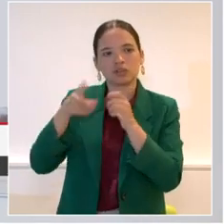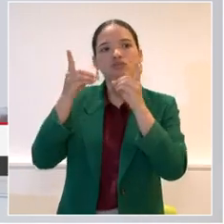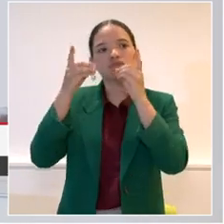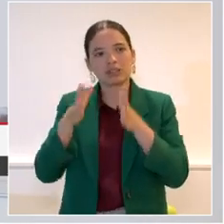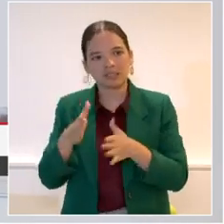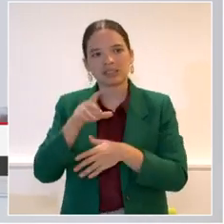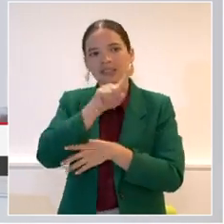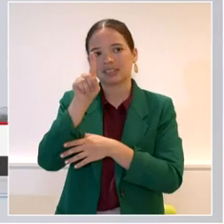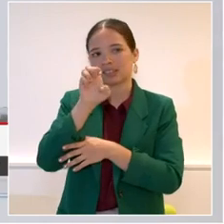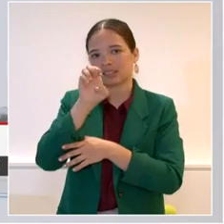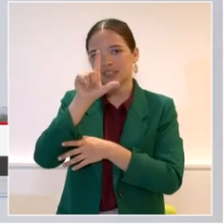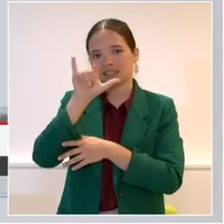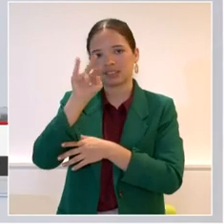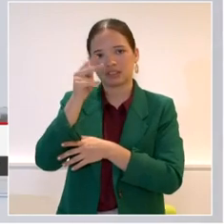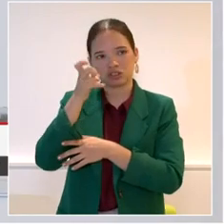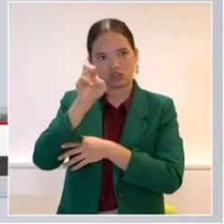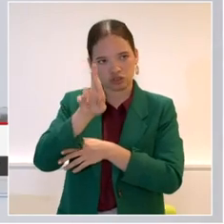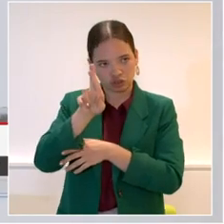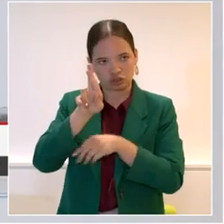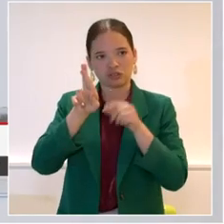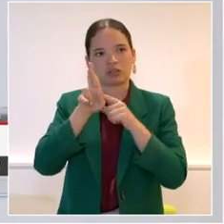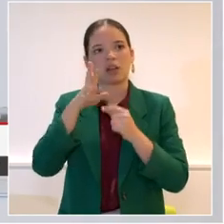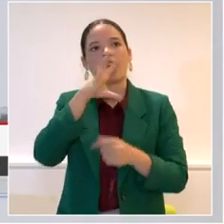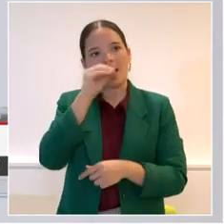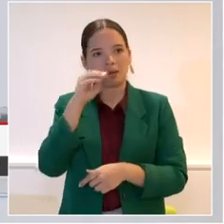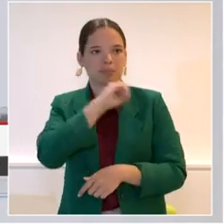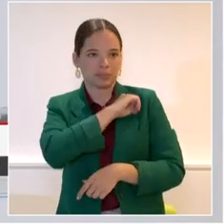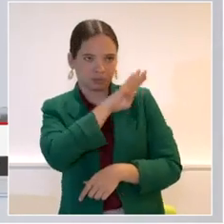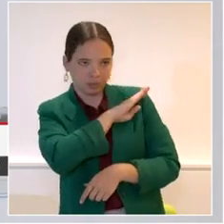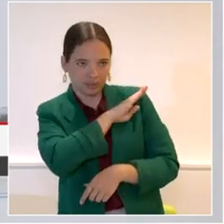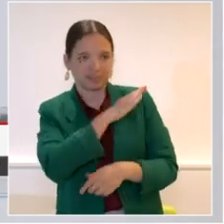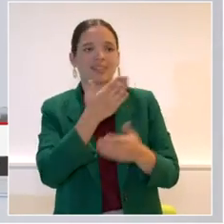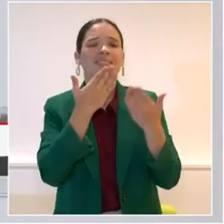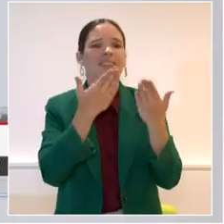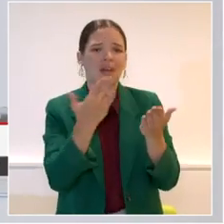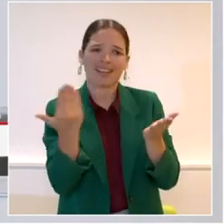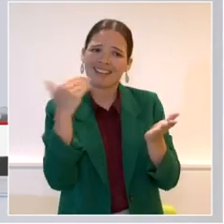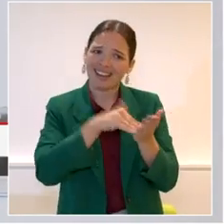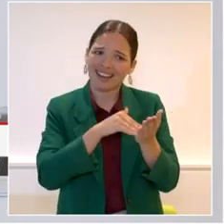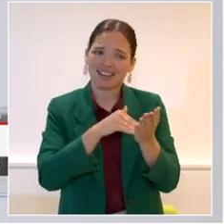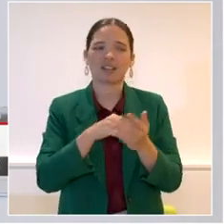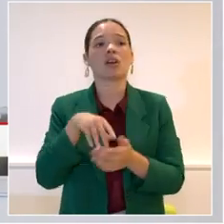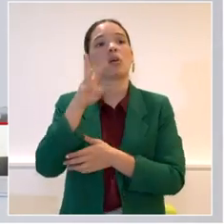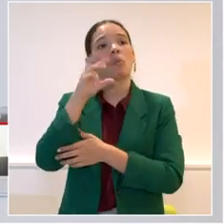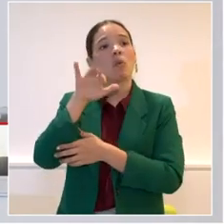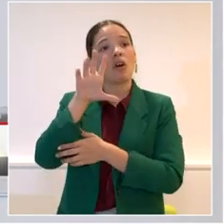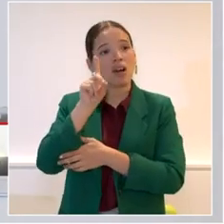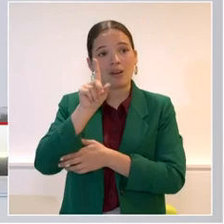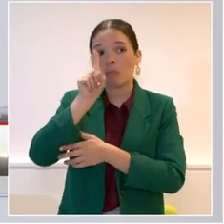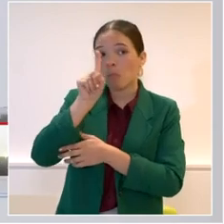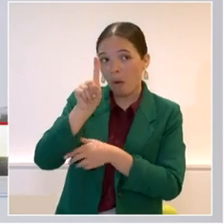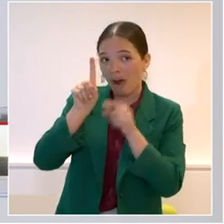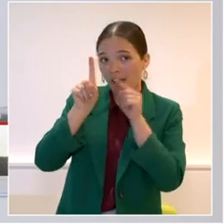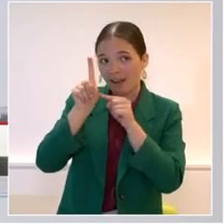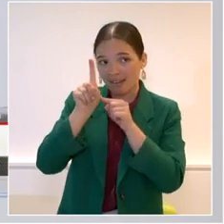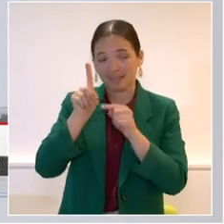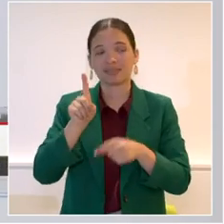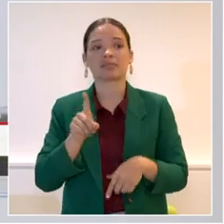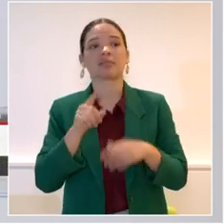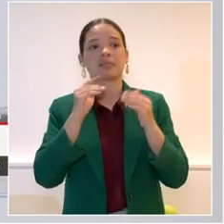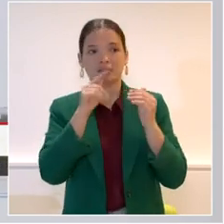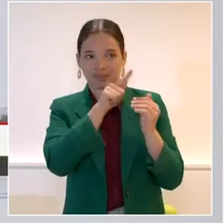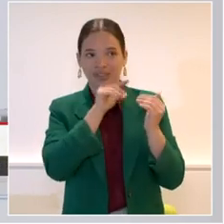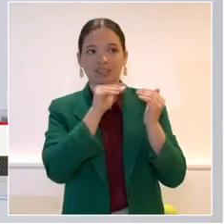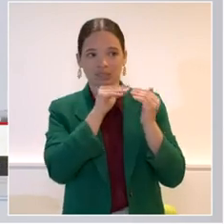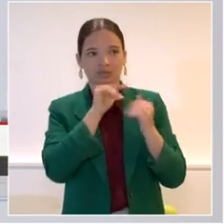here. So thank you again, and I will now call up my Ward 1 colleague, who also residents will be able to enjoy this center as